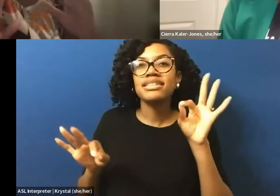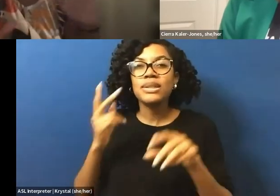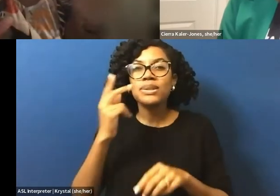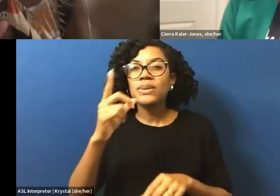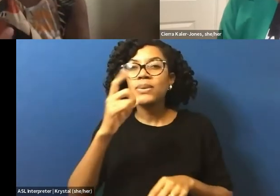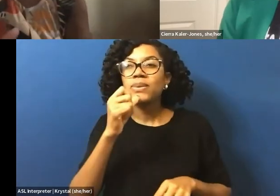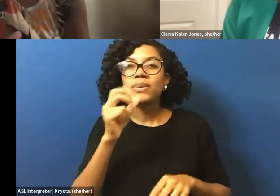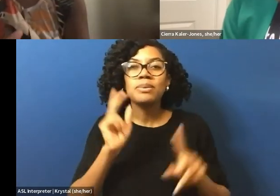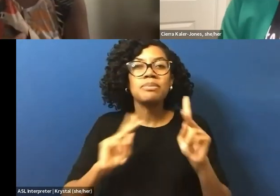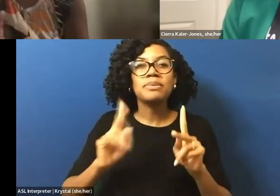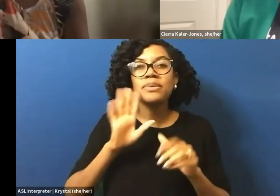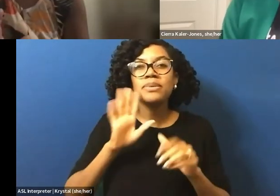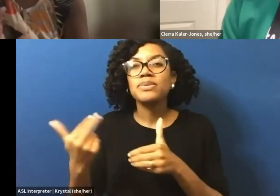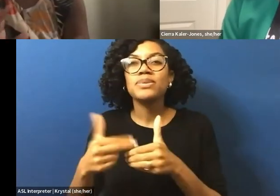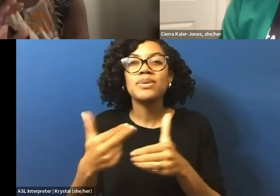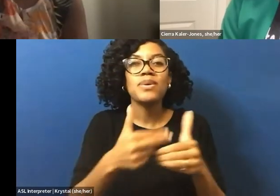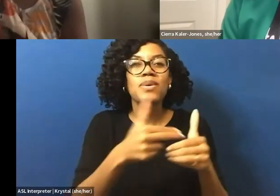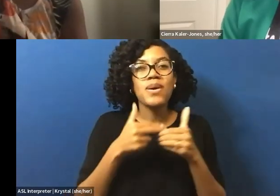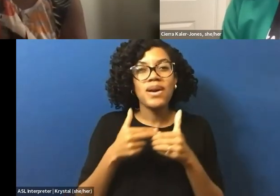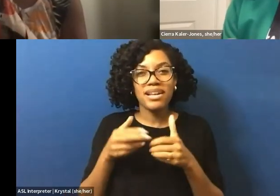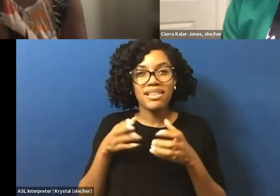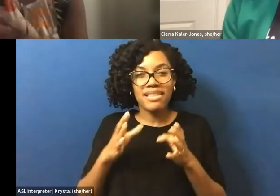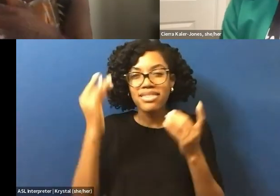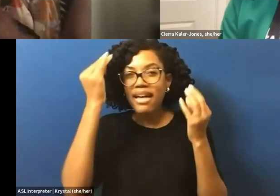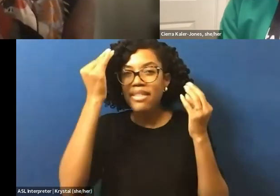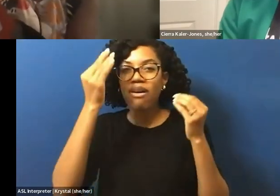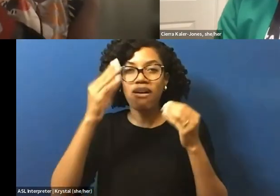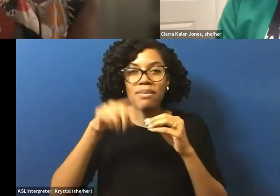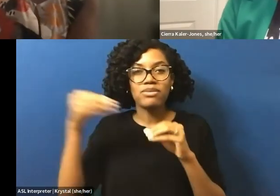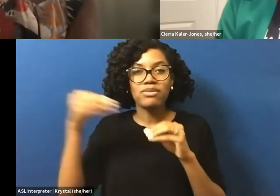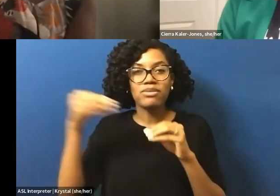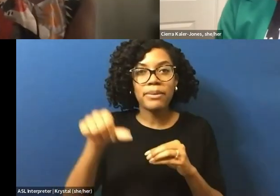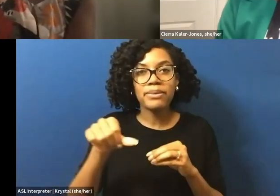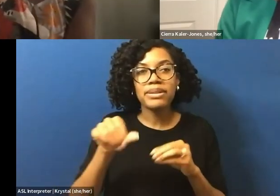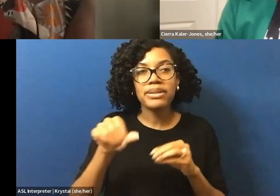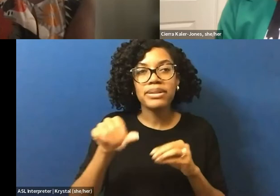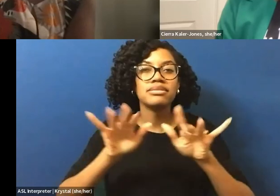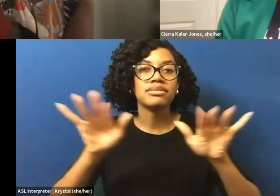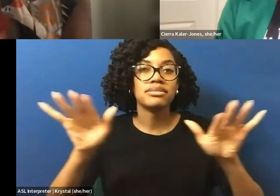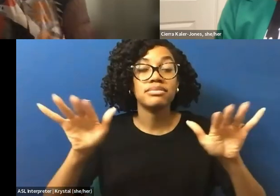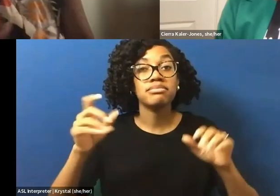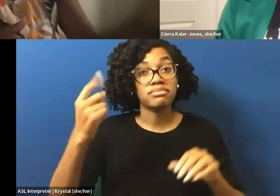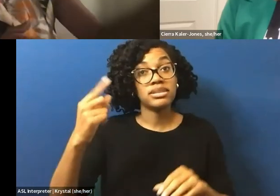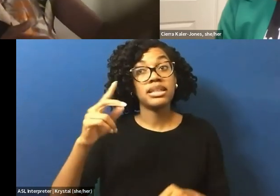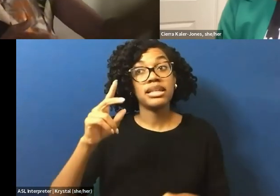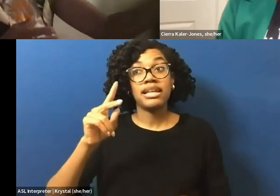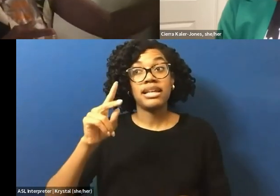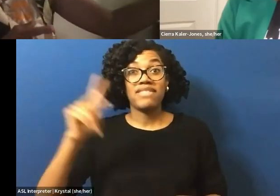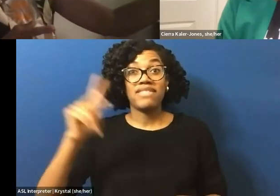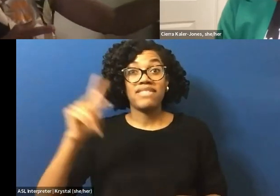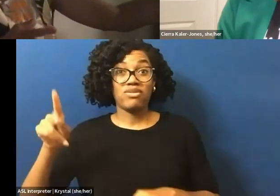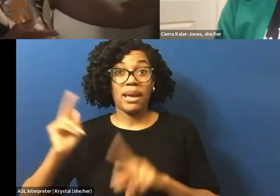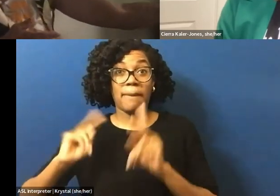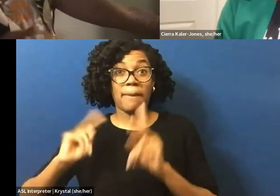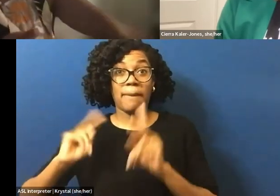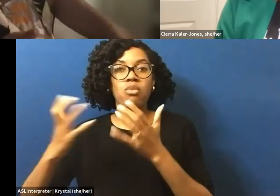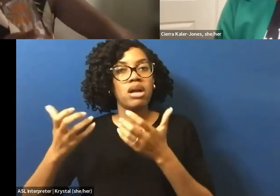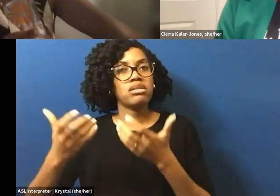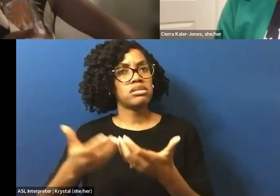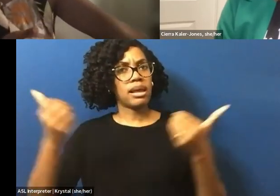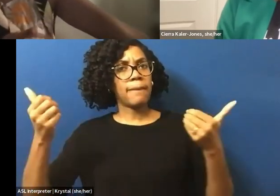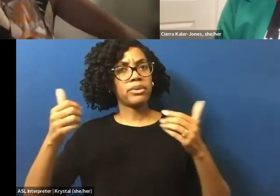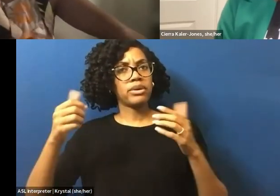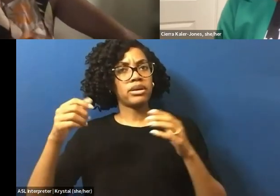reparations bloom in all kinds of places. So the folks in Philadelphia wanted a separate nation. The folks in,